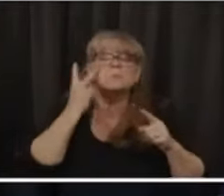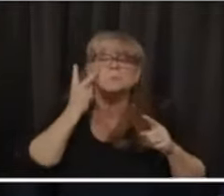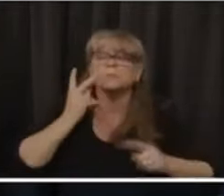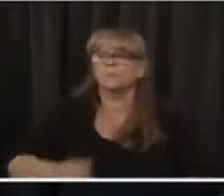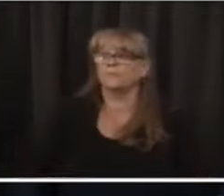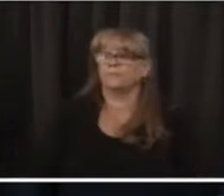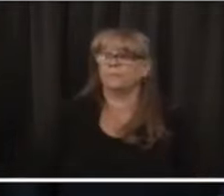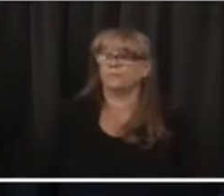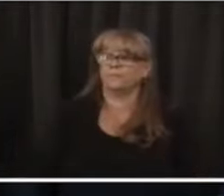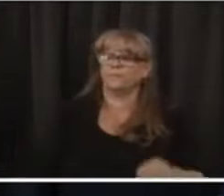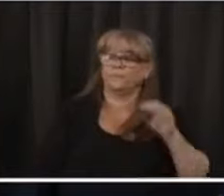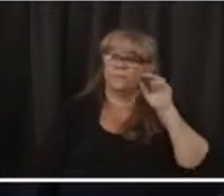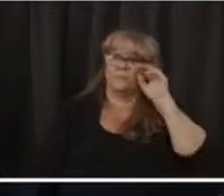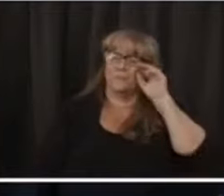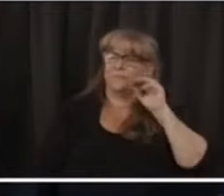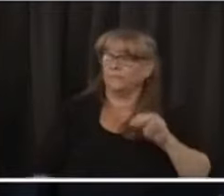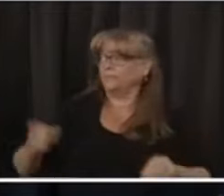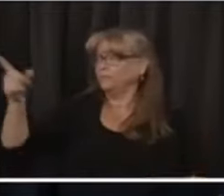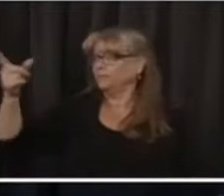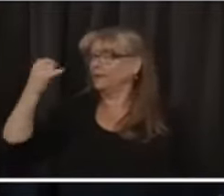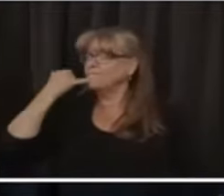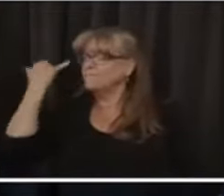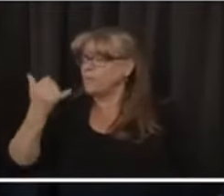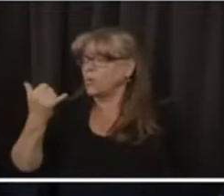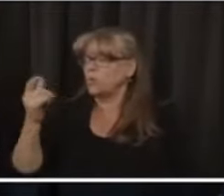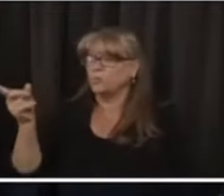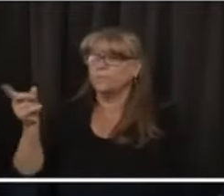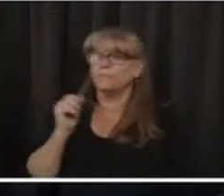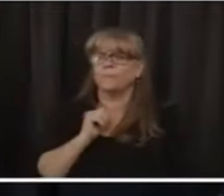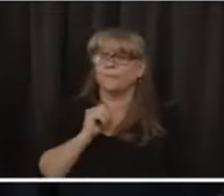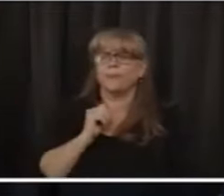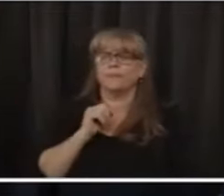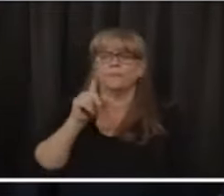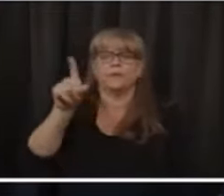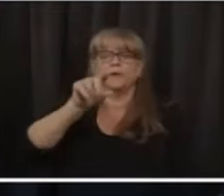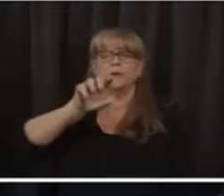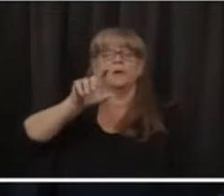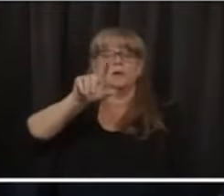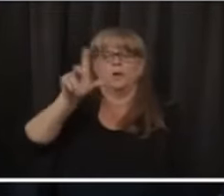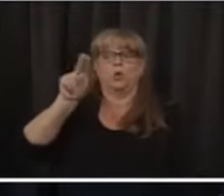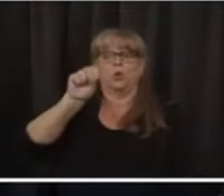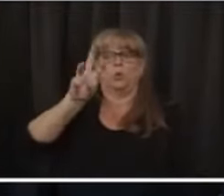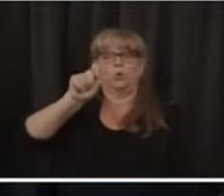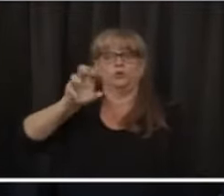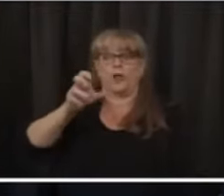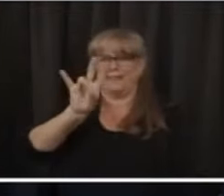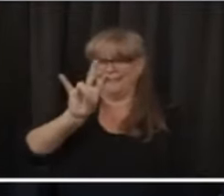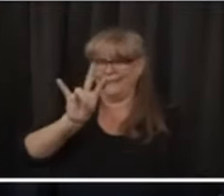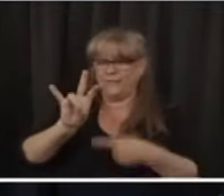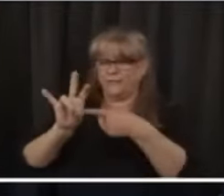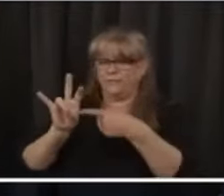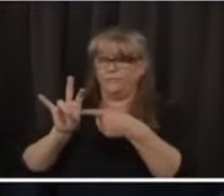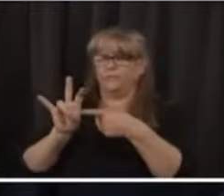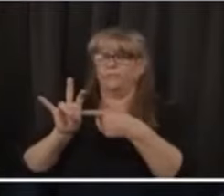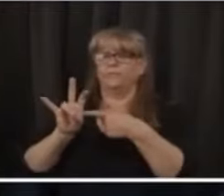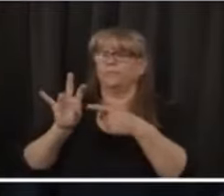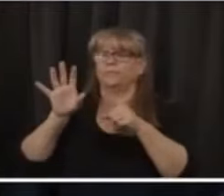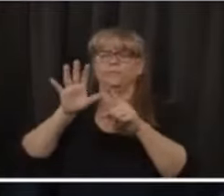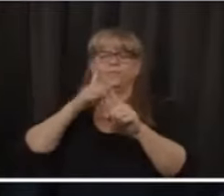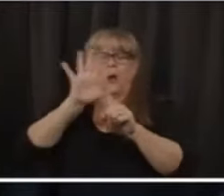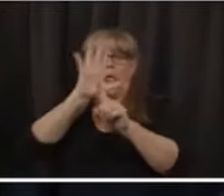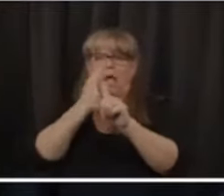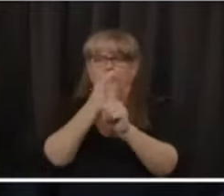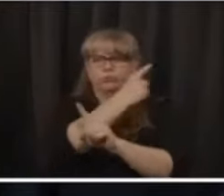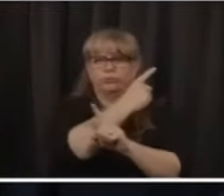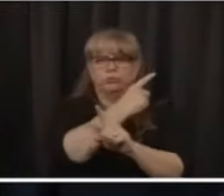It's David Clue with Denver 7. I have a question a bit off topic and a follow-up, if you will. Once again, it appears the state legislature